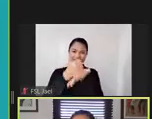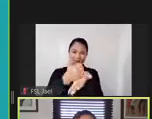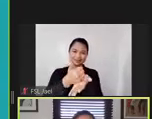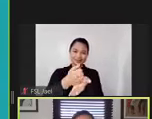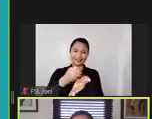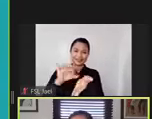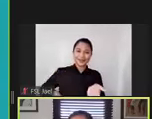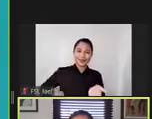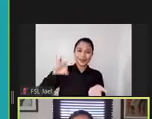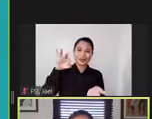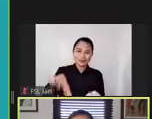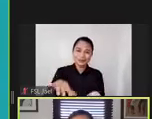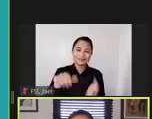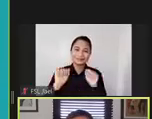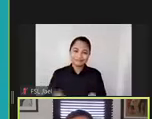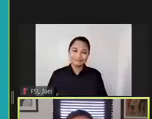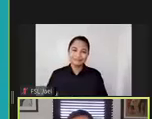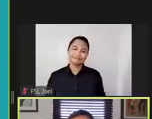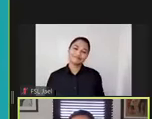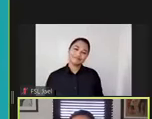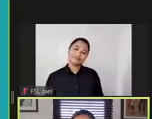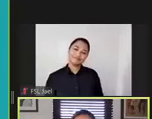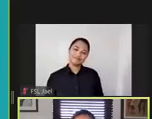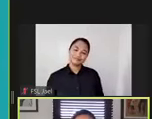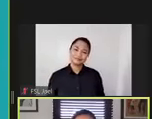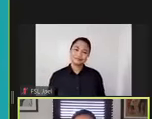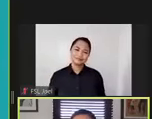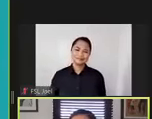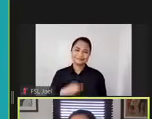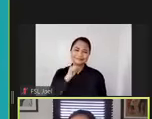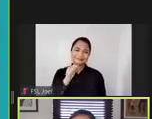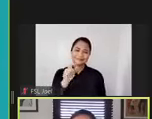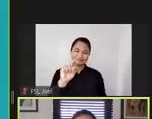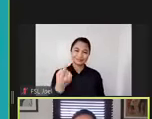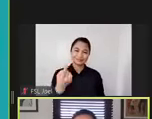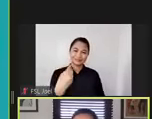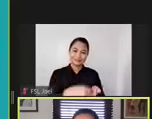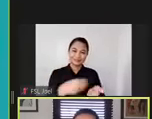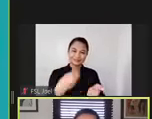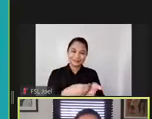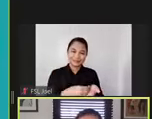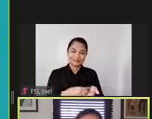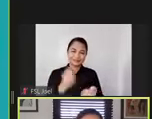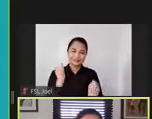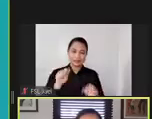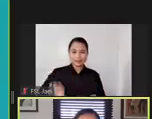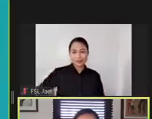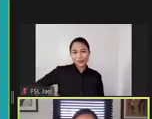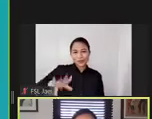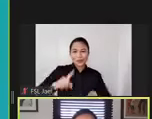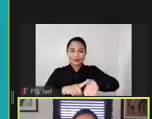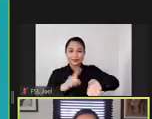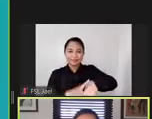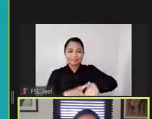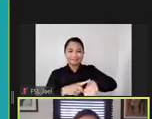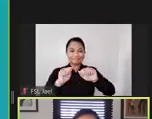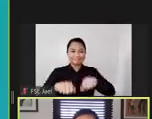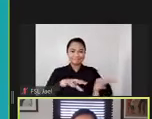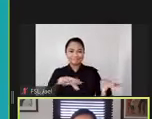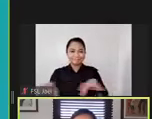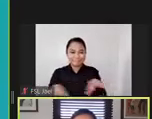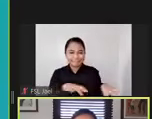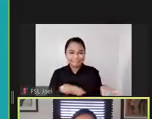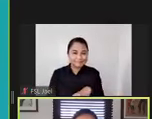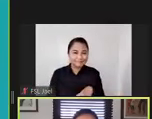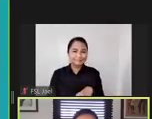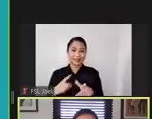It's also about effort. And it's also about talent. But this is a wonderful opportunity as